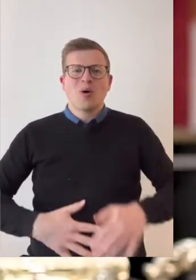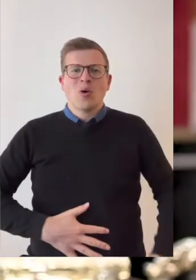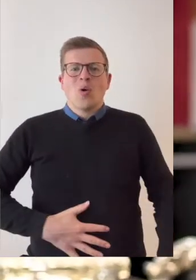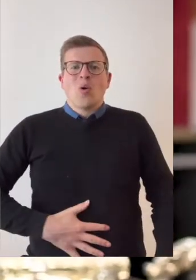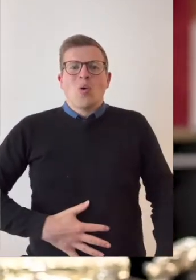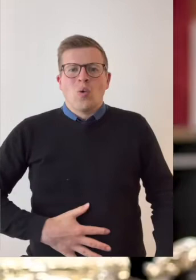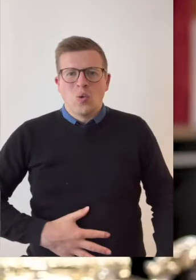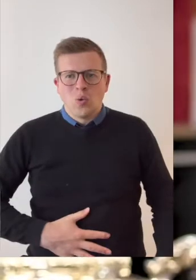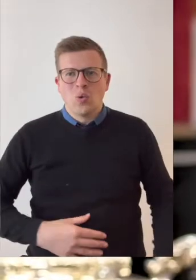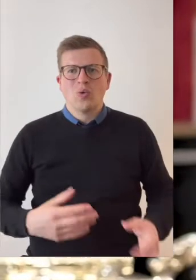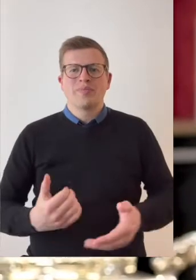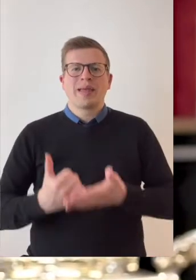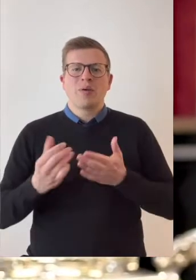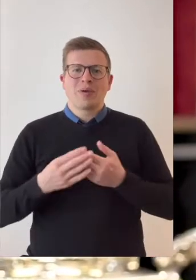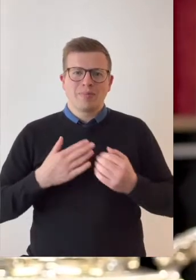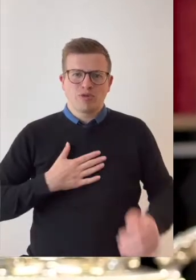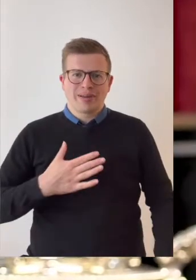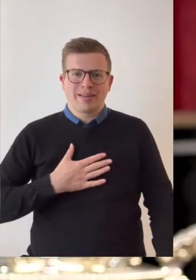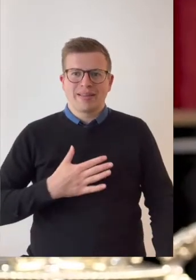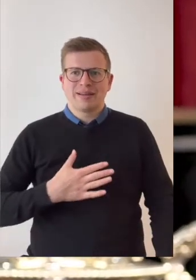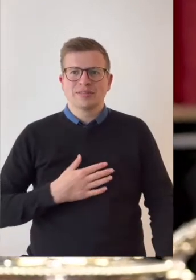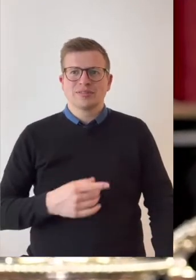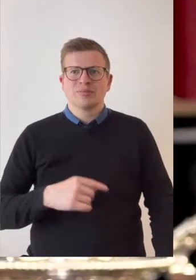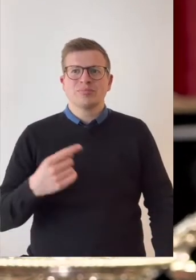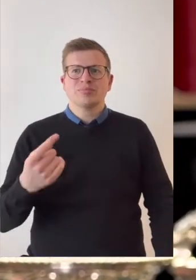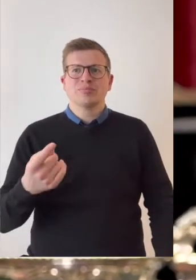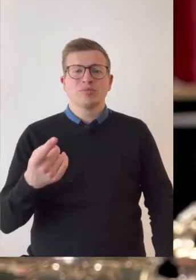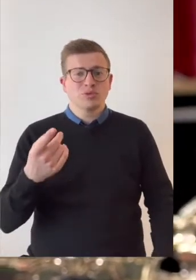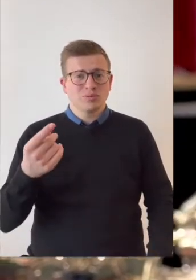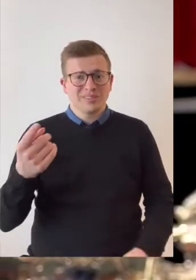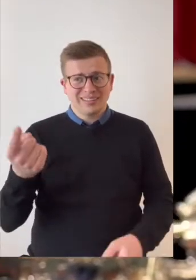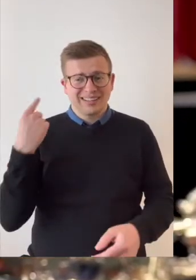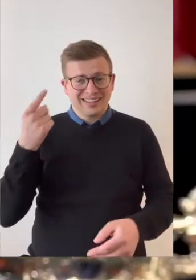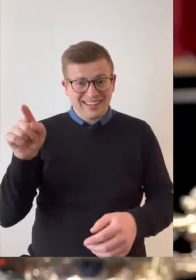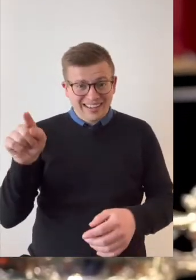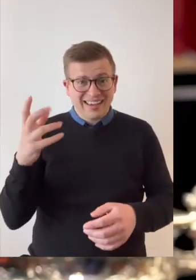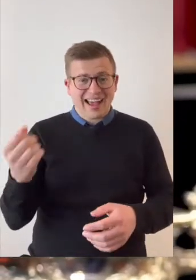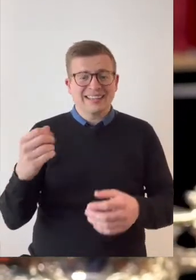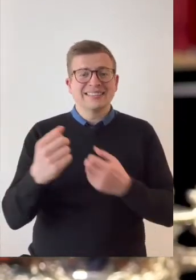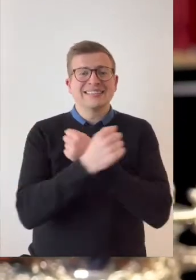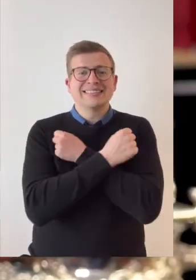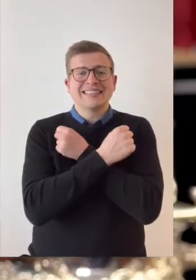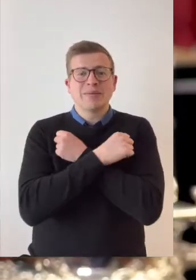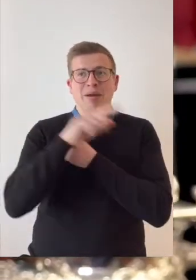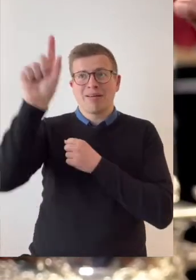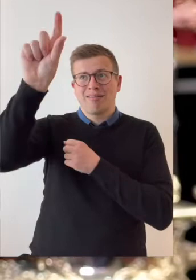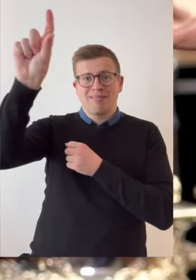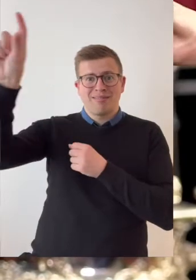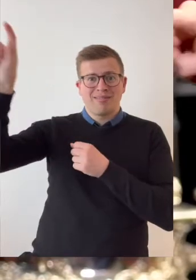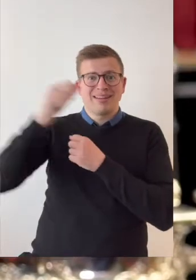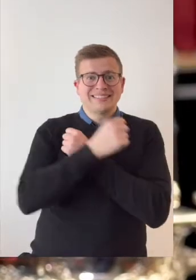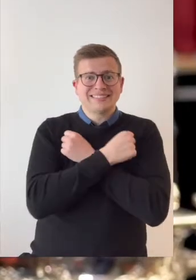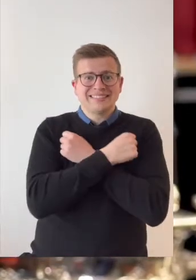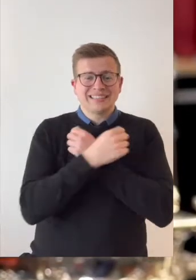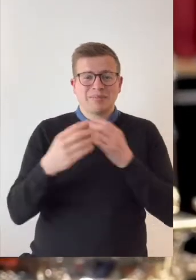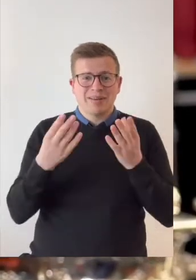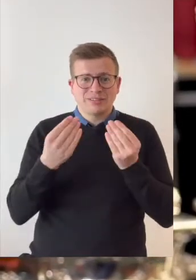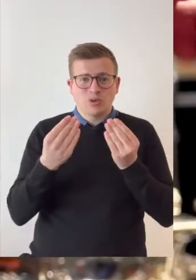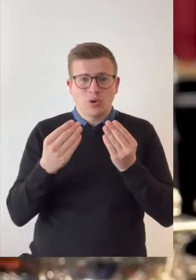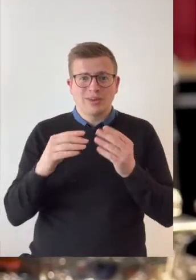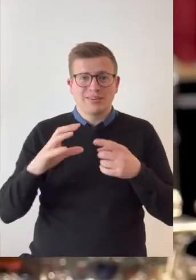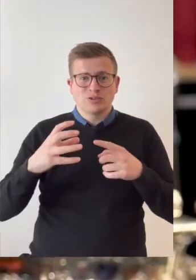breathing. And but he used to have, I think it was a teddy bear. He used to have a teddy bear in the audience